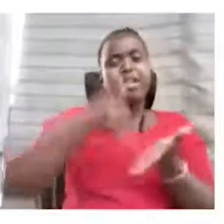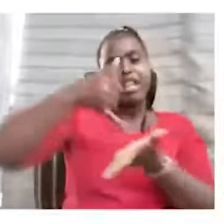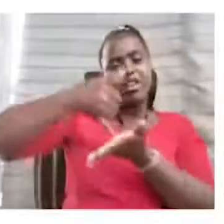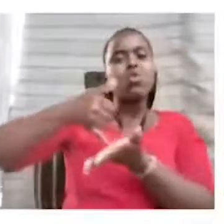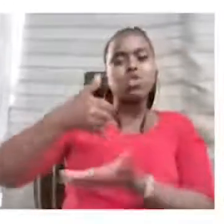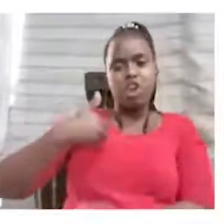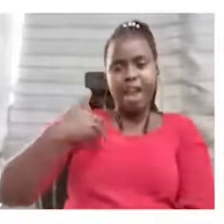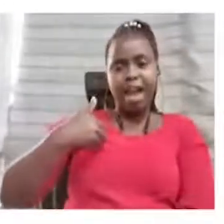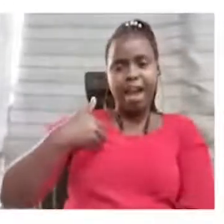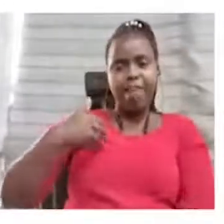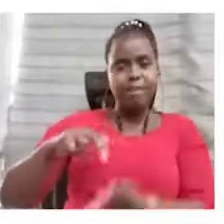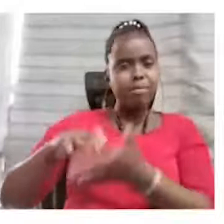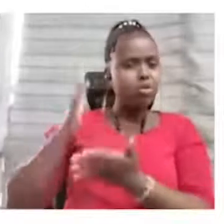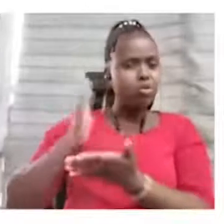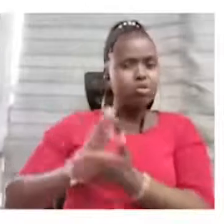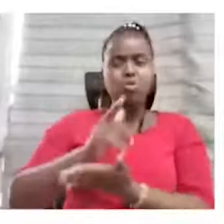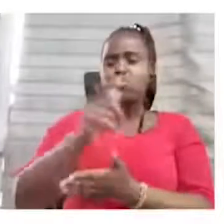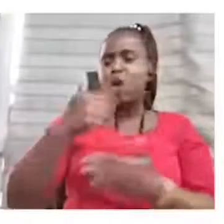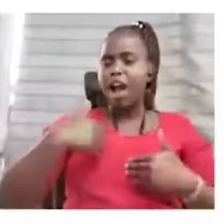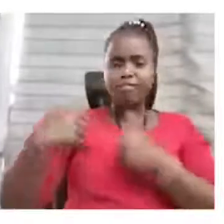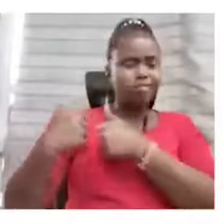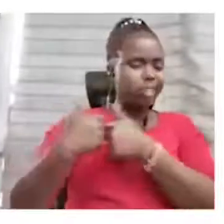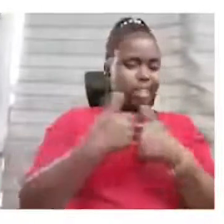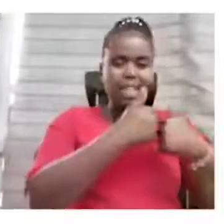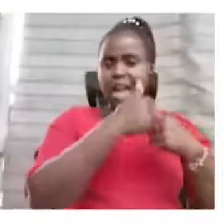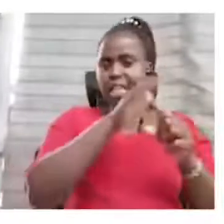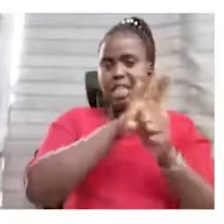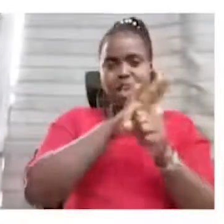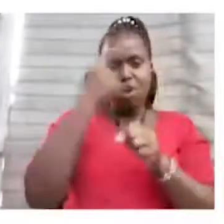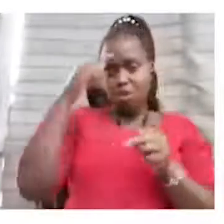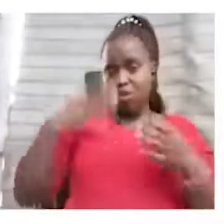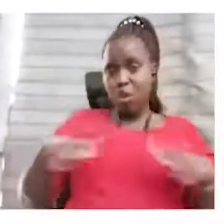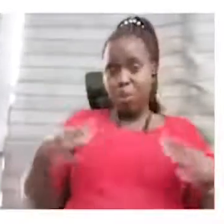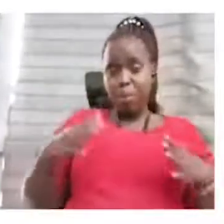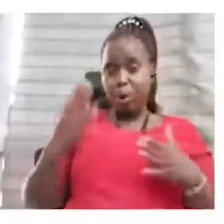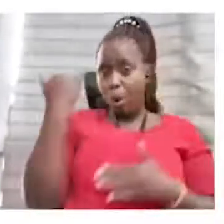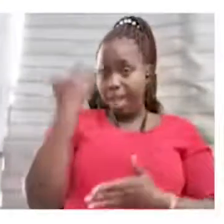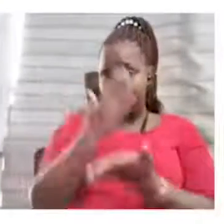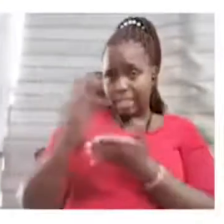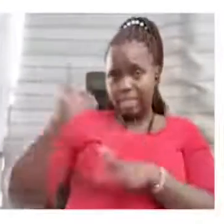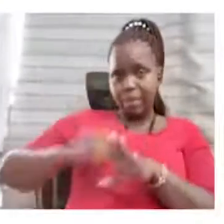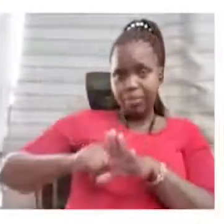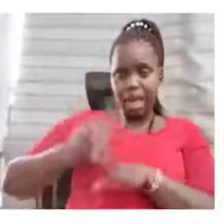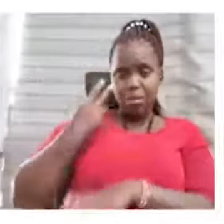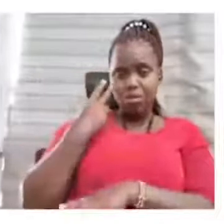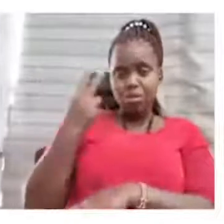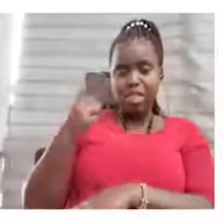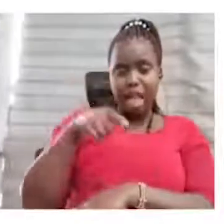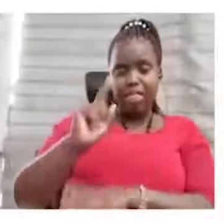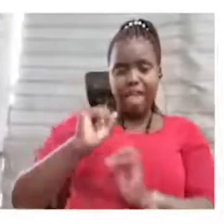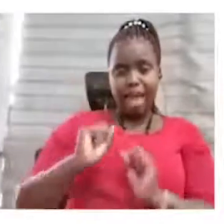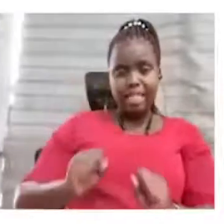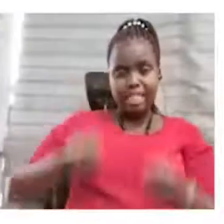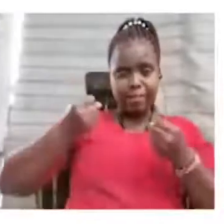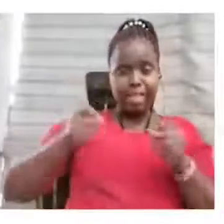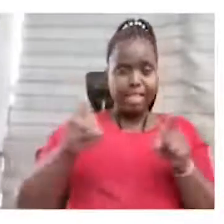challenges in people, putting sometimes their own safety at risk. So when we look at these